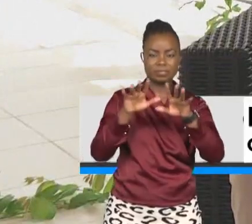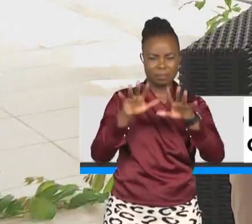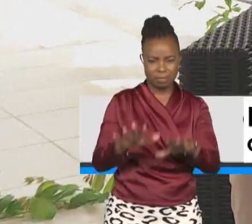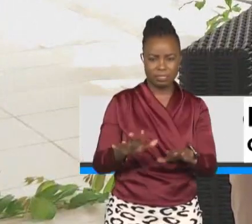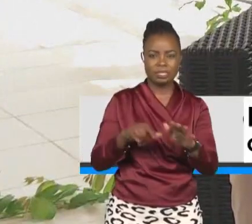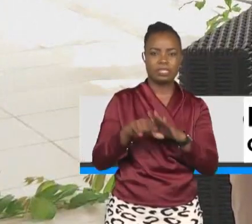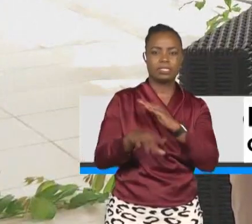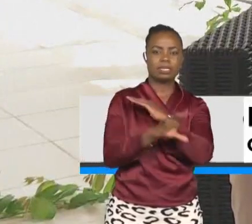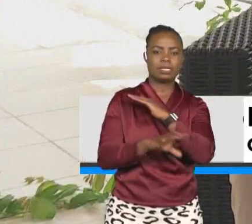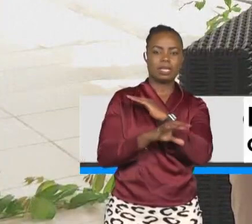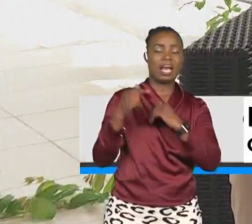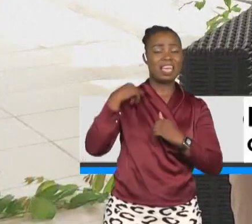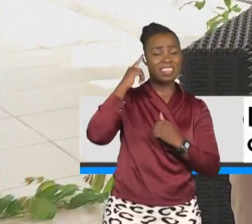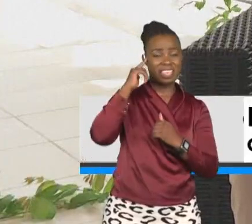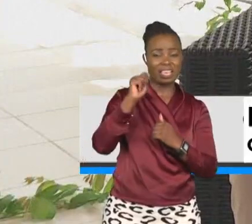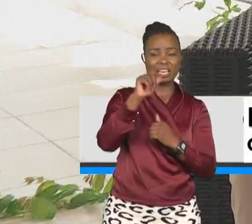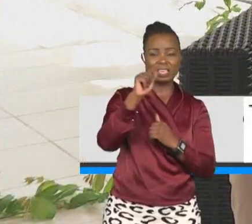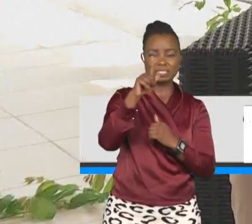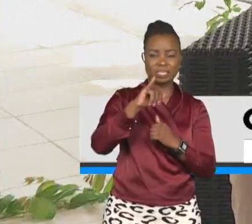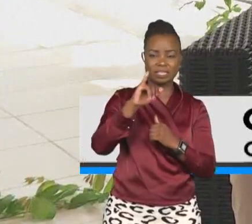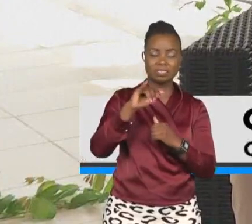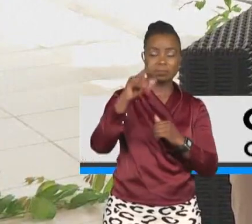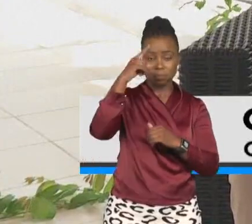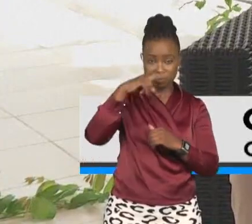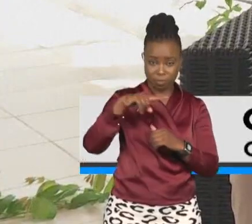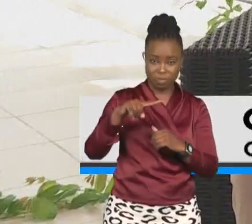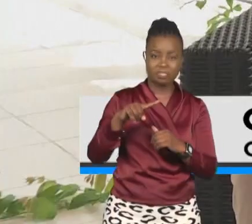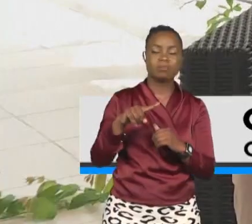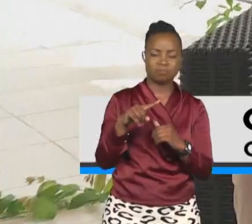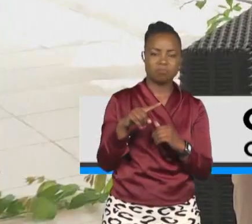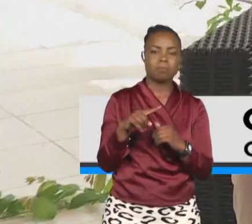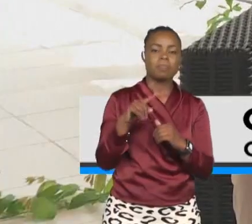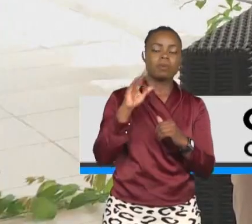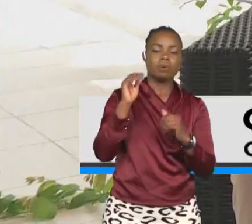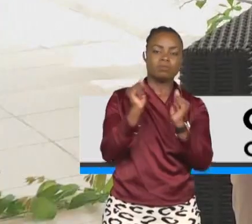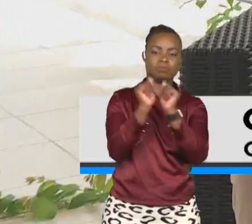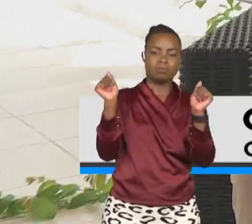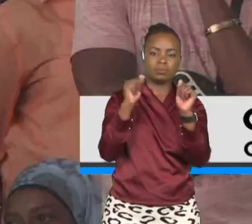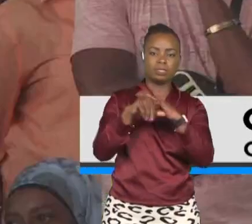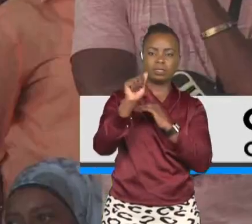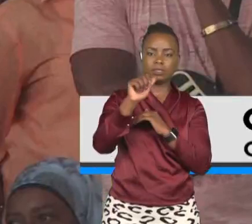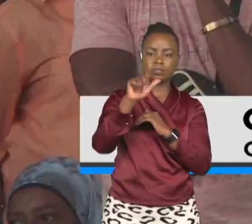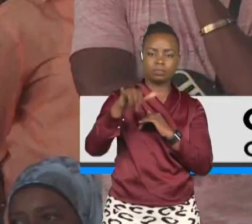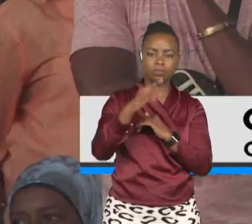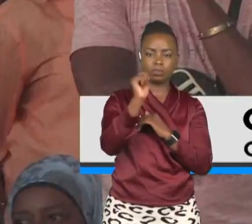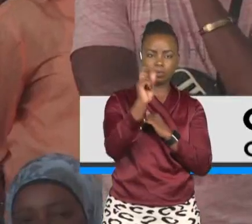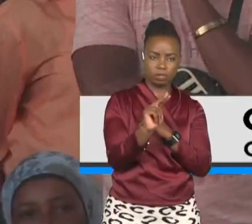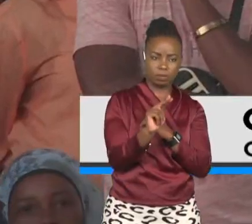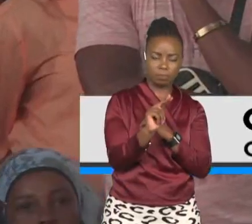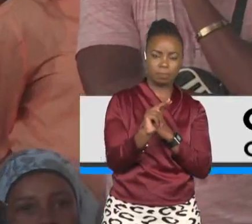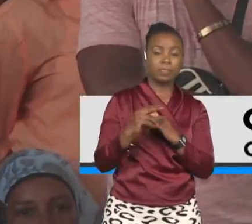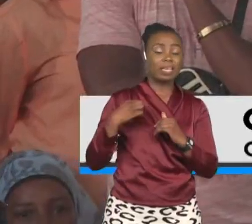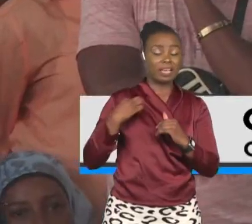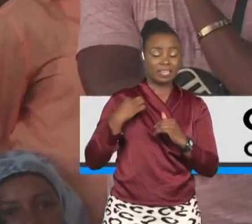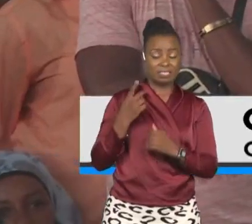think Azali's policies risk an embargo on Moheli or a breakaway in Ajuan. The candidates